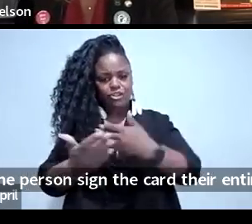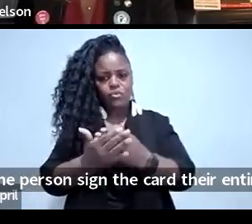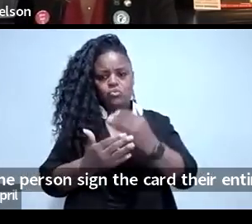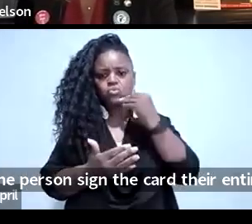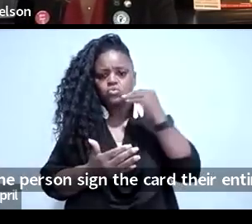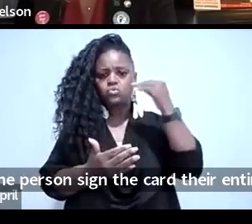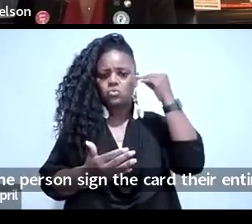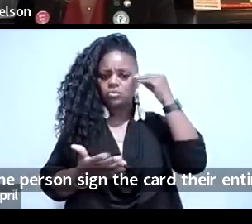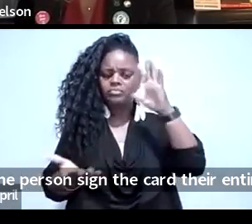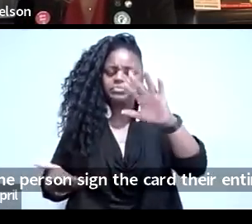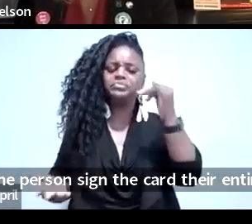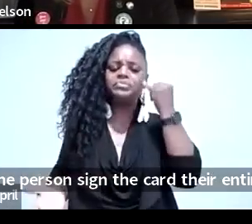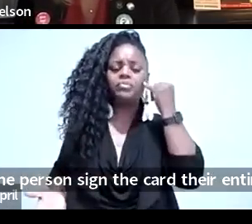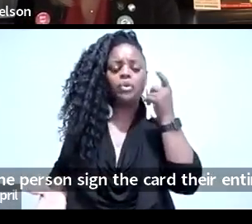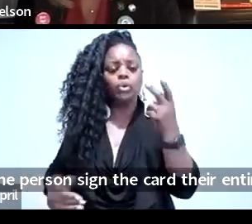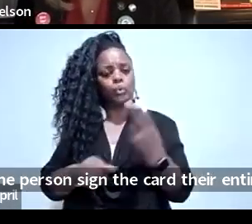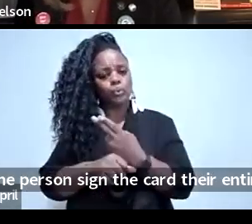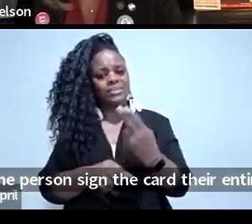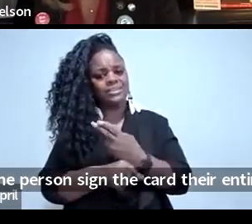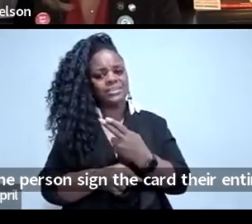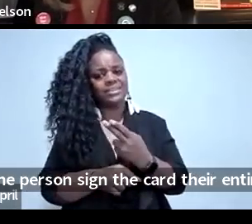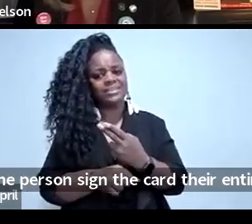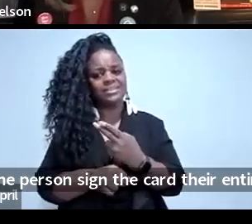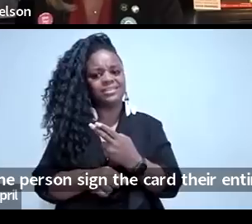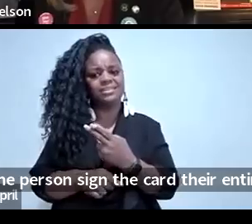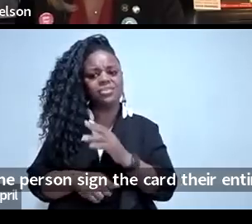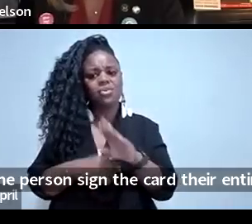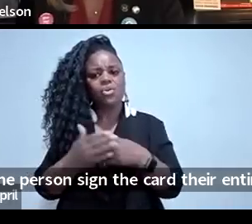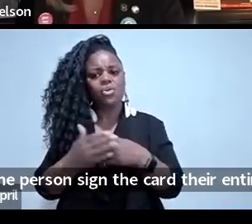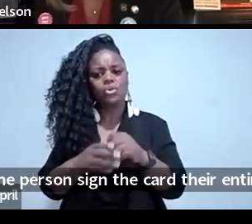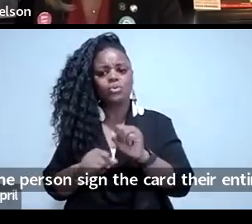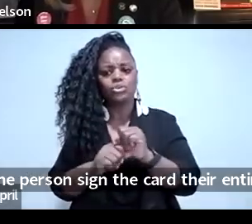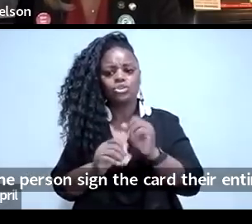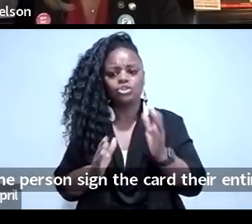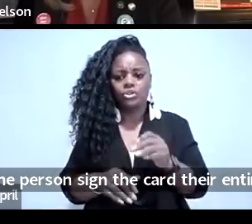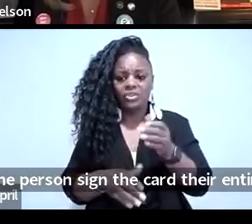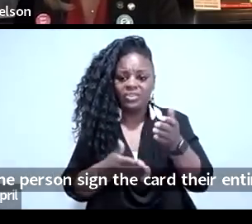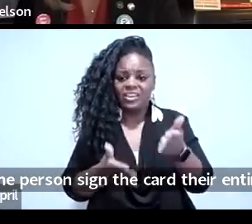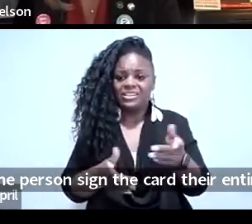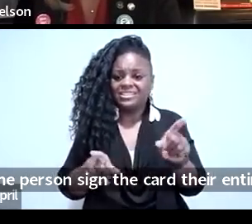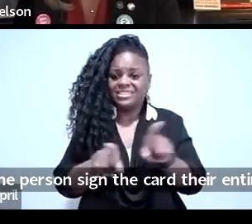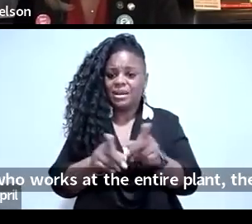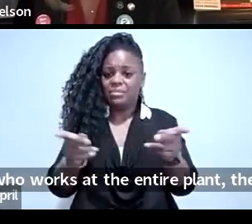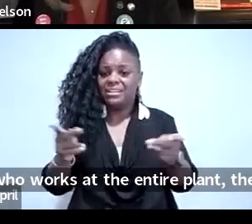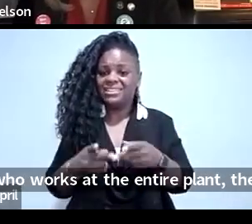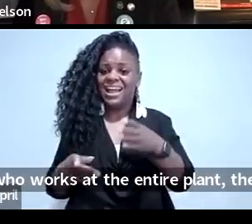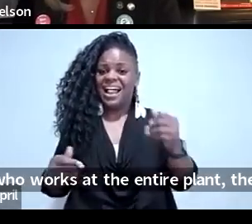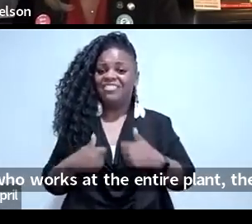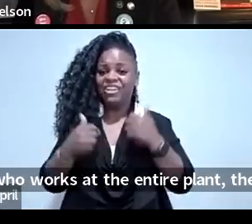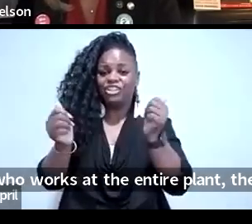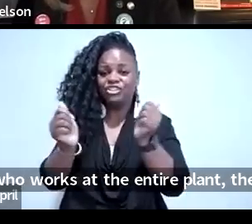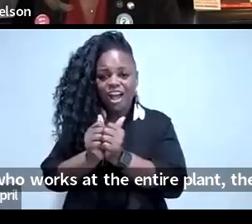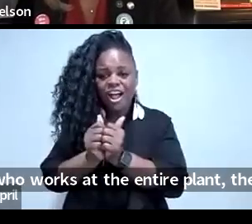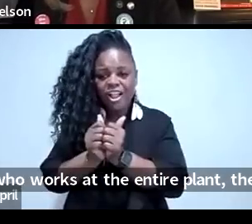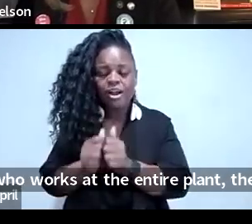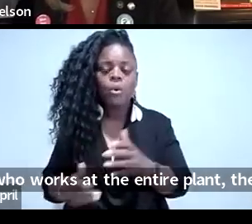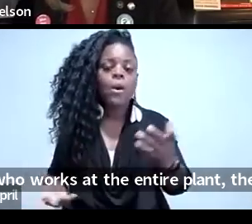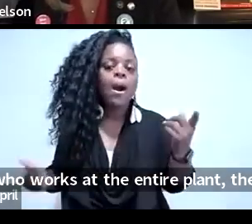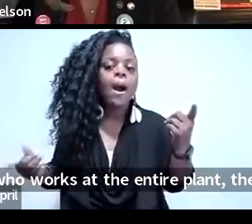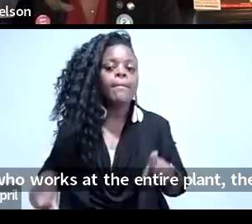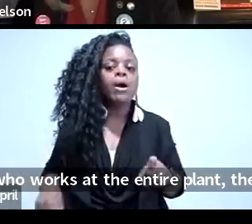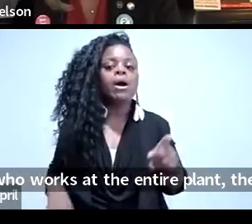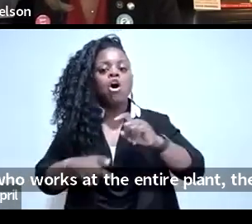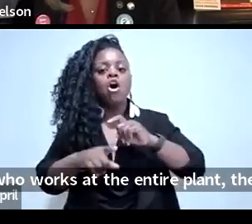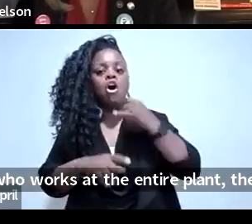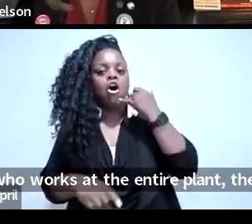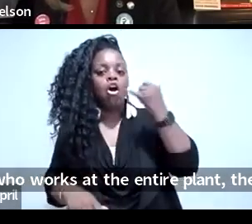I had during phone banking, I would call households that were immigrants, and they would say, yes, we signed the card, to